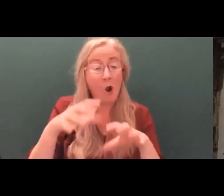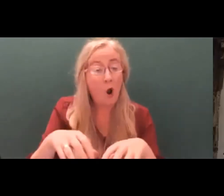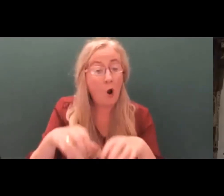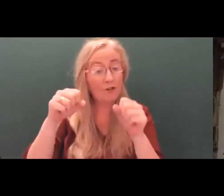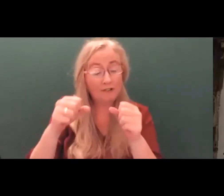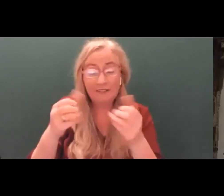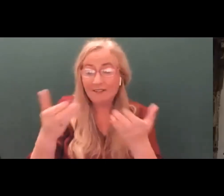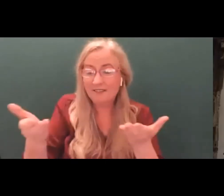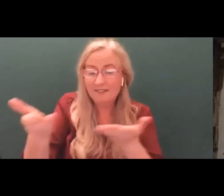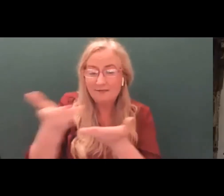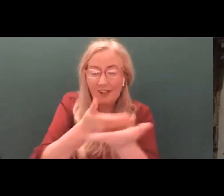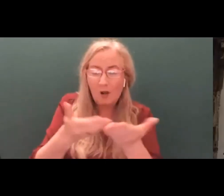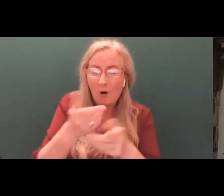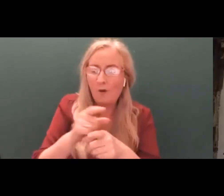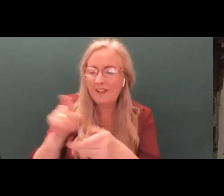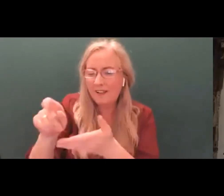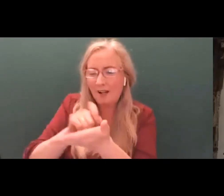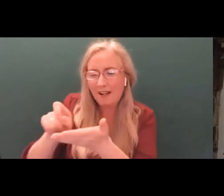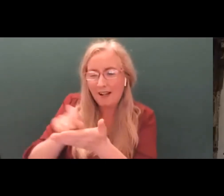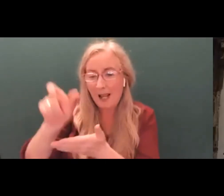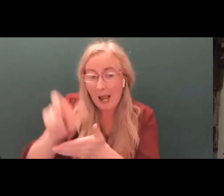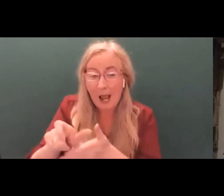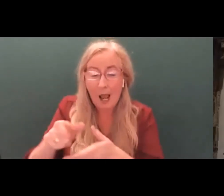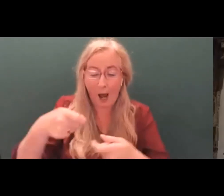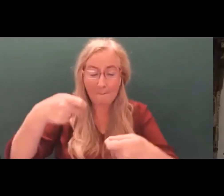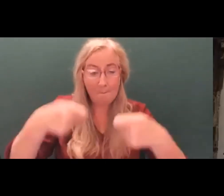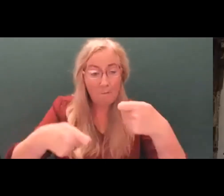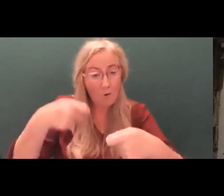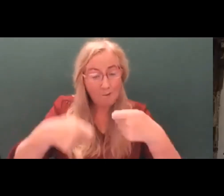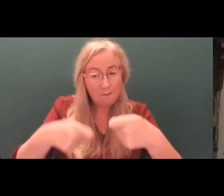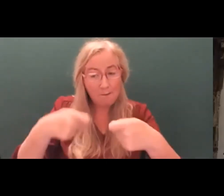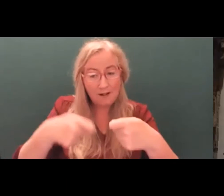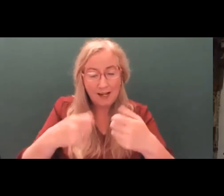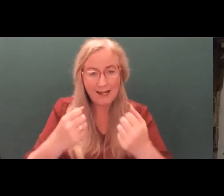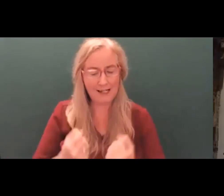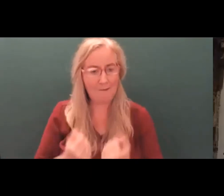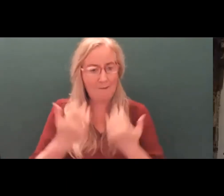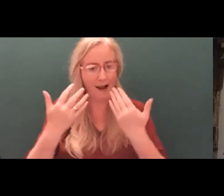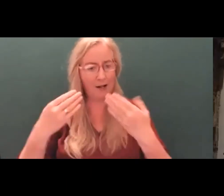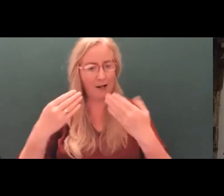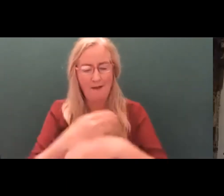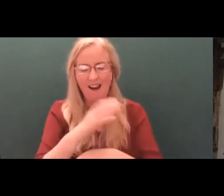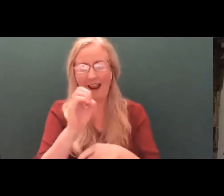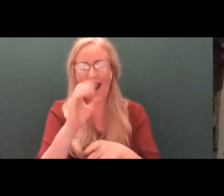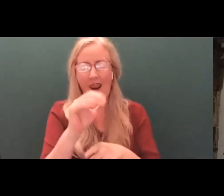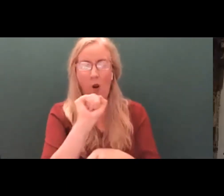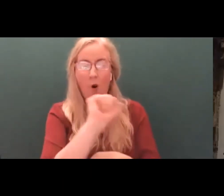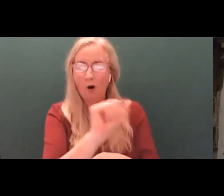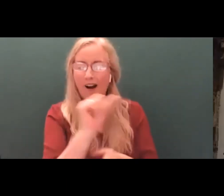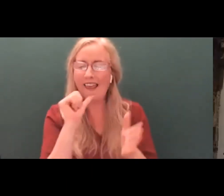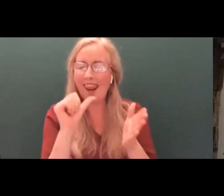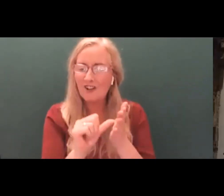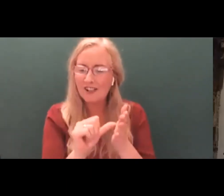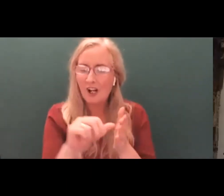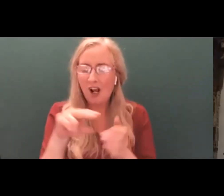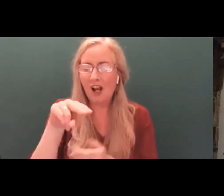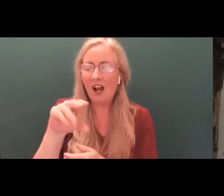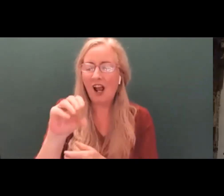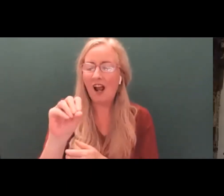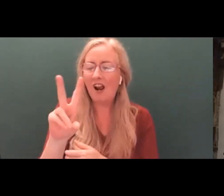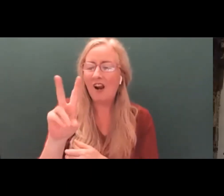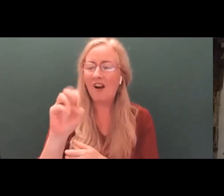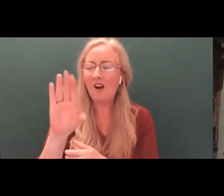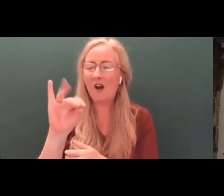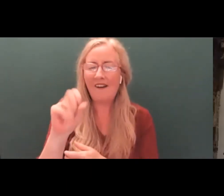conversation with the novelist and a poet who'd been inspired by Ellen's letters. The novelist was in her